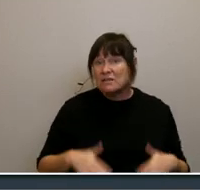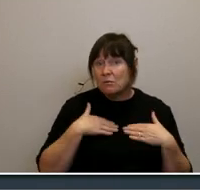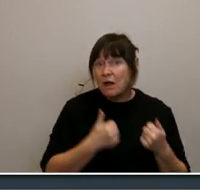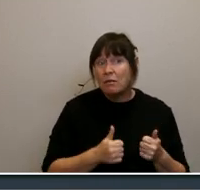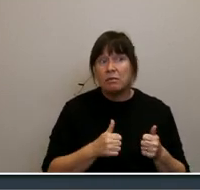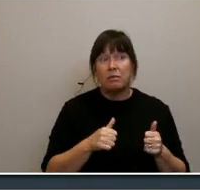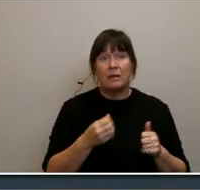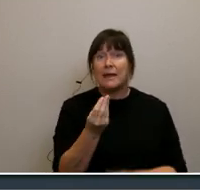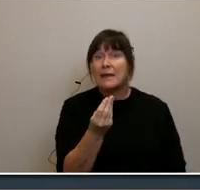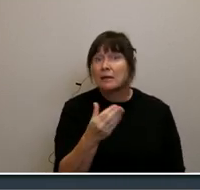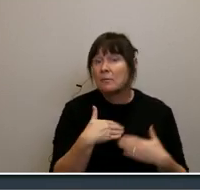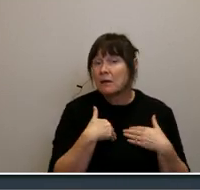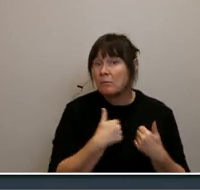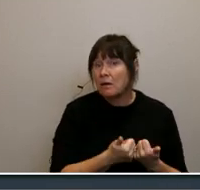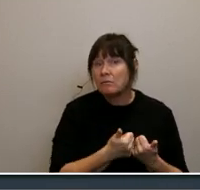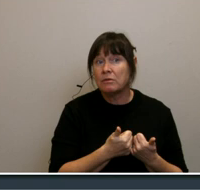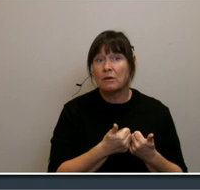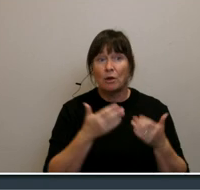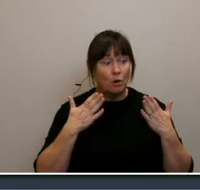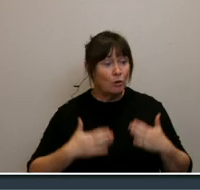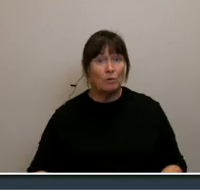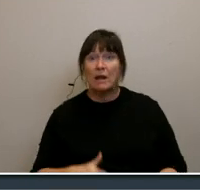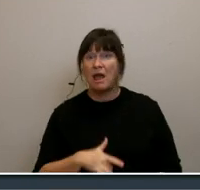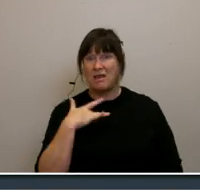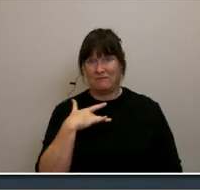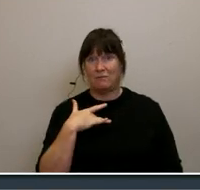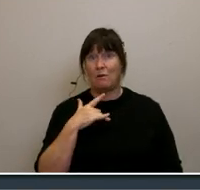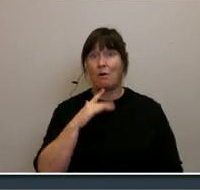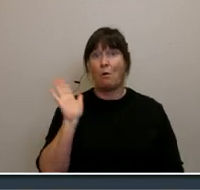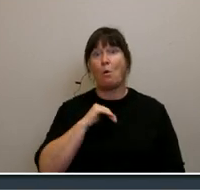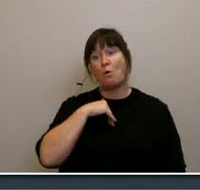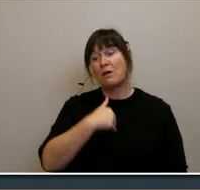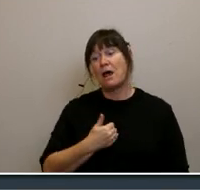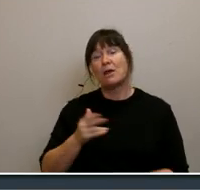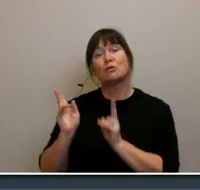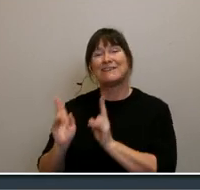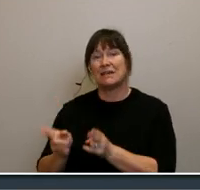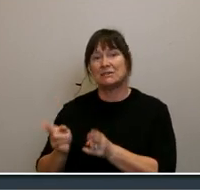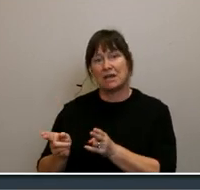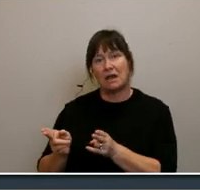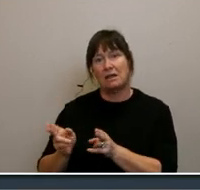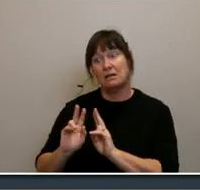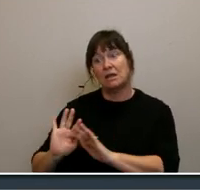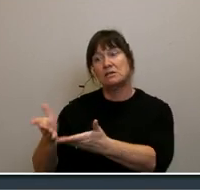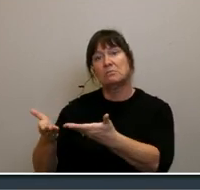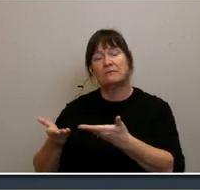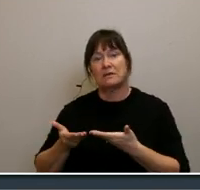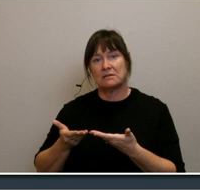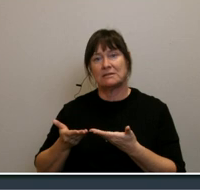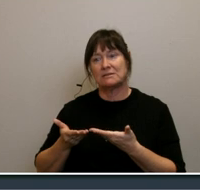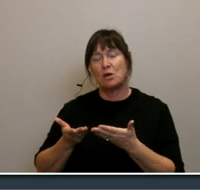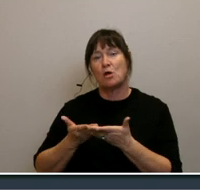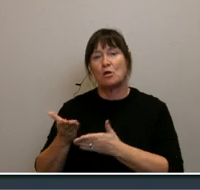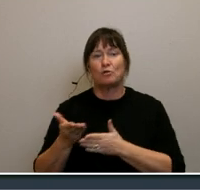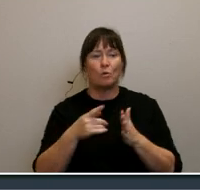physical health, human well-being. They all depend on that infrastructure. And nature provides these via what are called